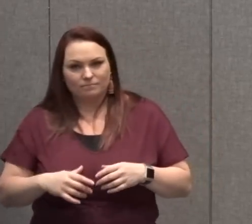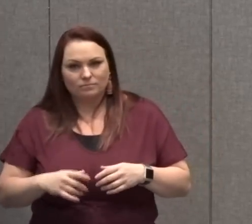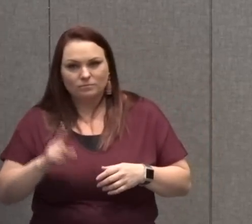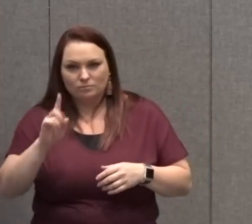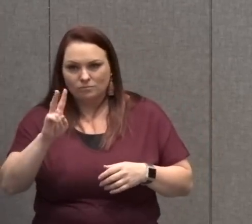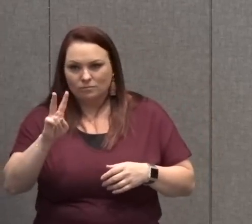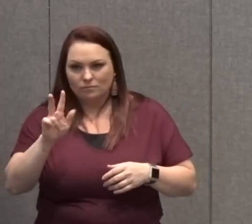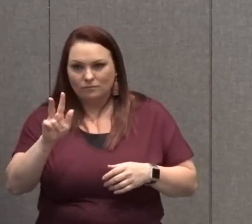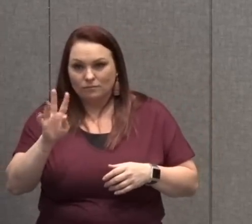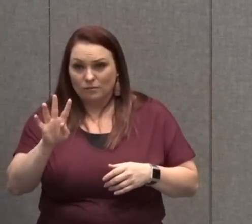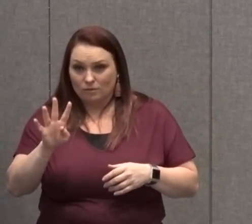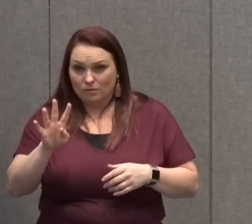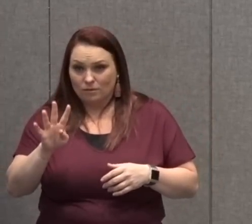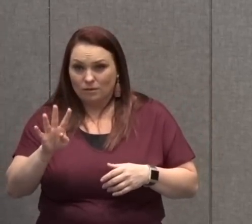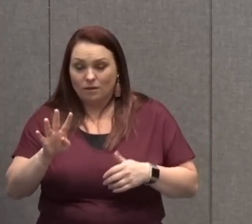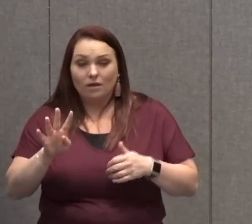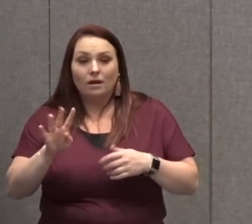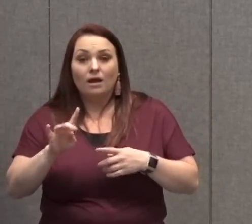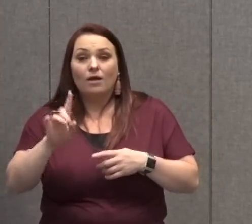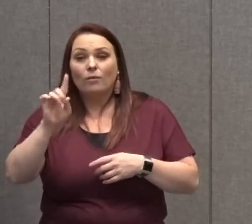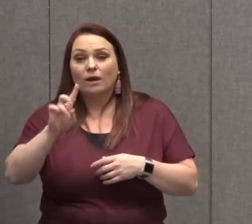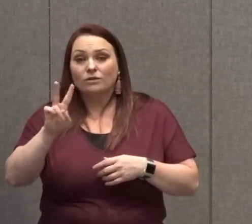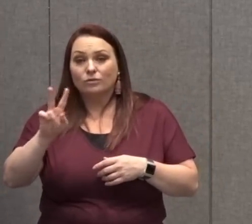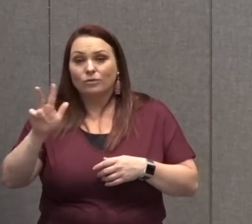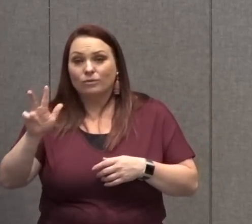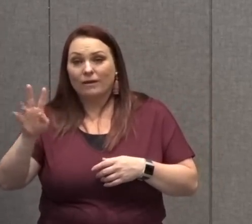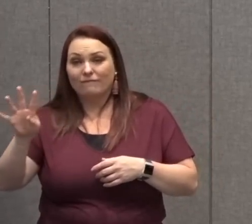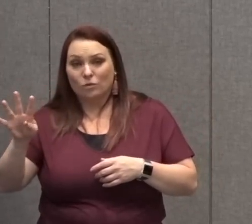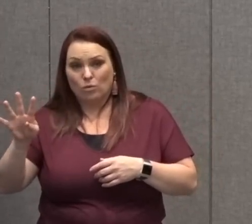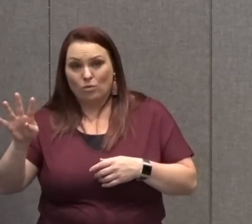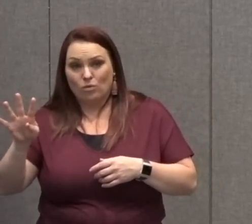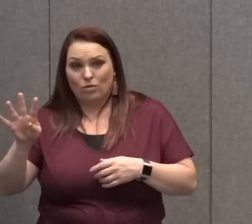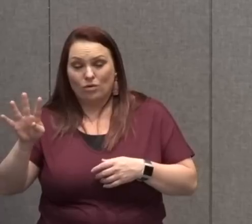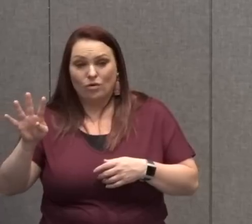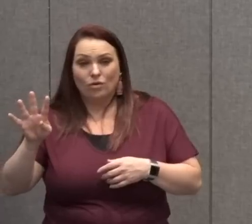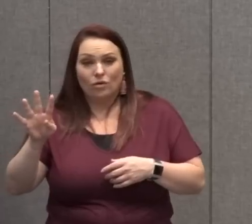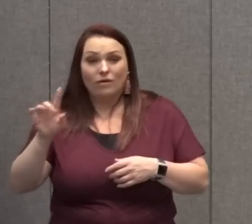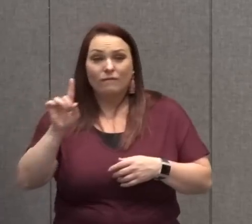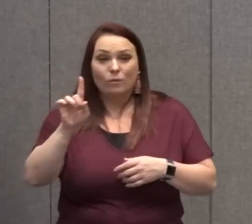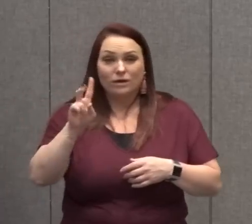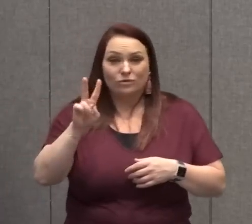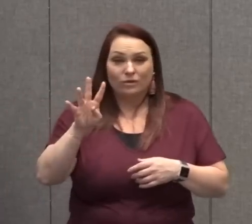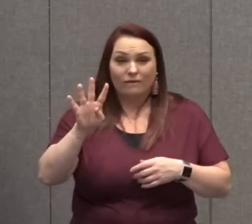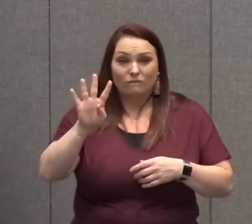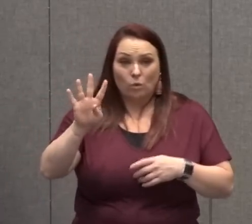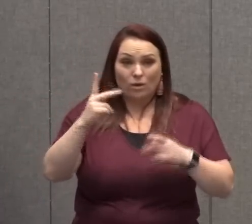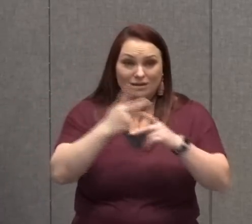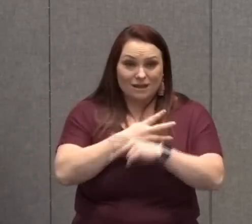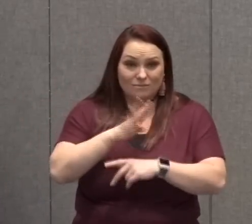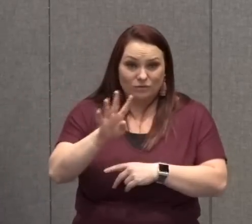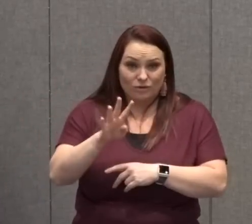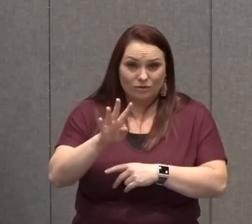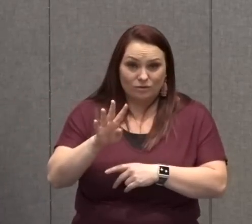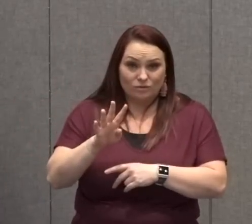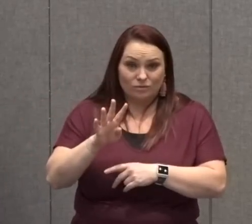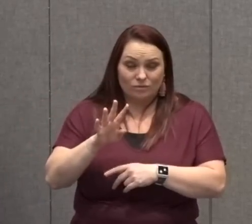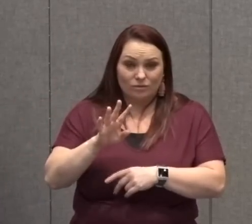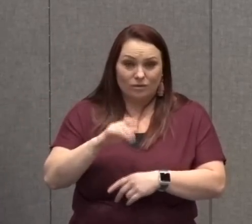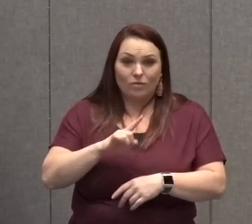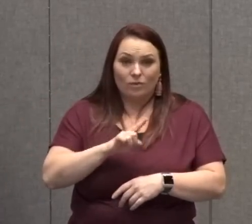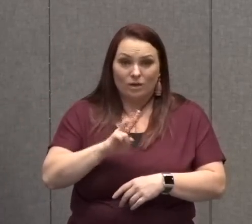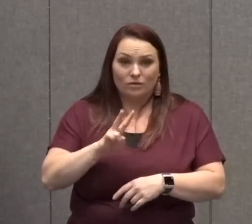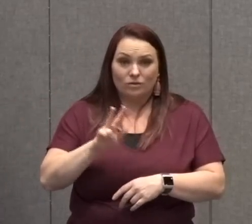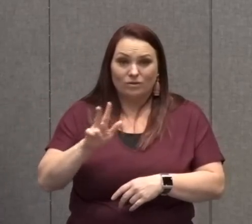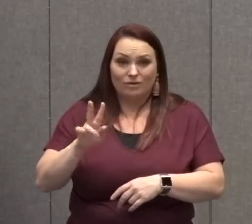one, two, three, four and one, two, three, four so four times four is one, three, four one, two,